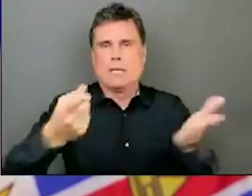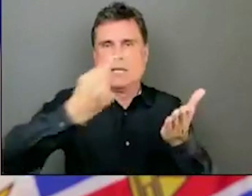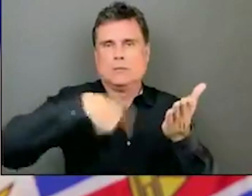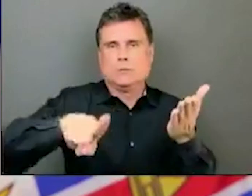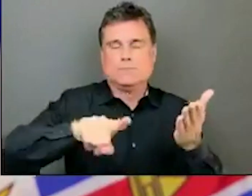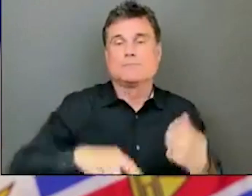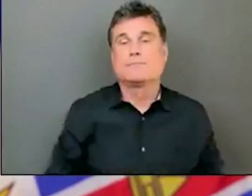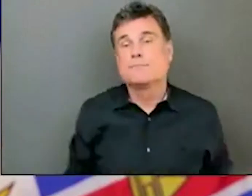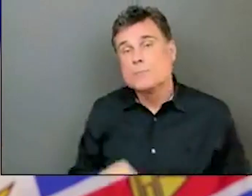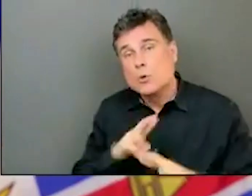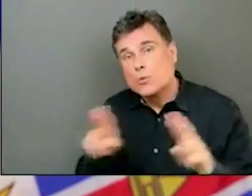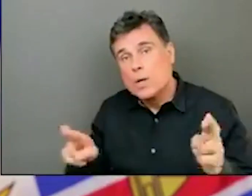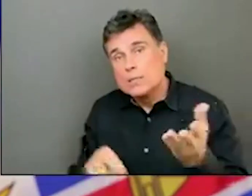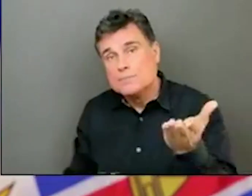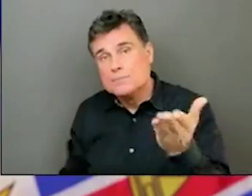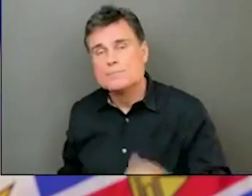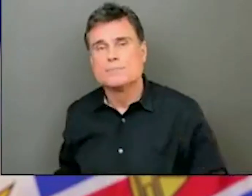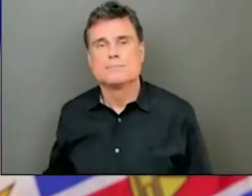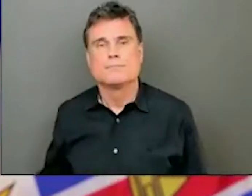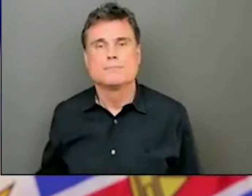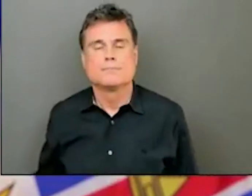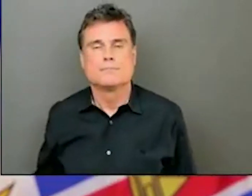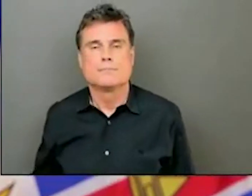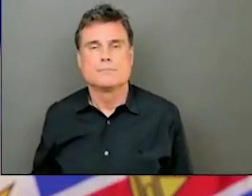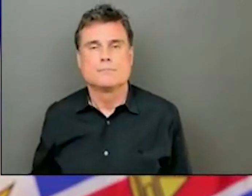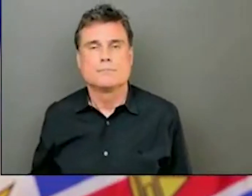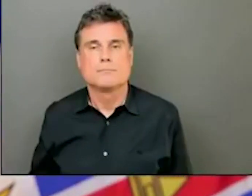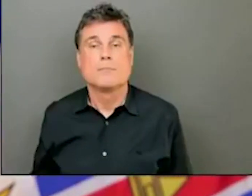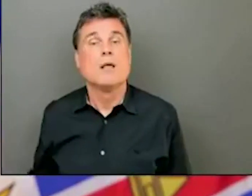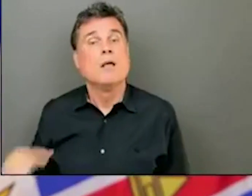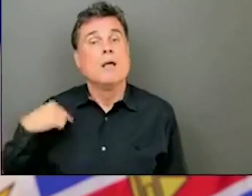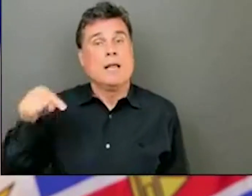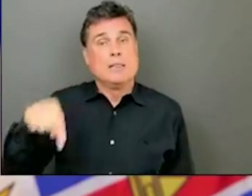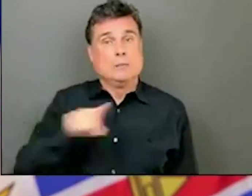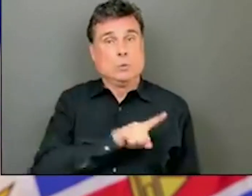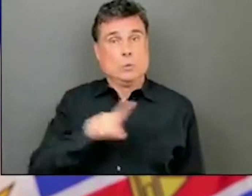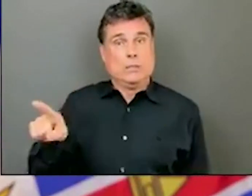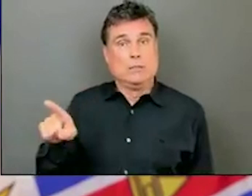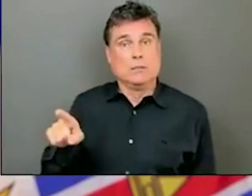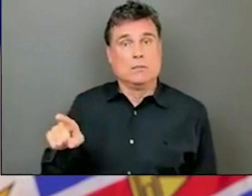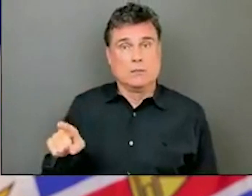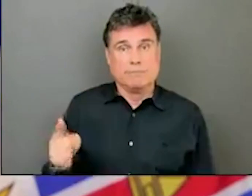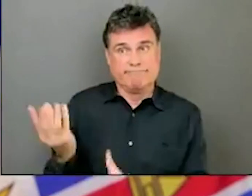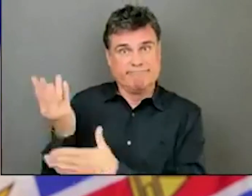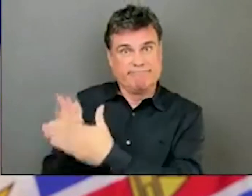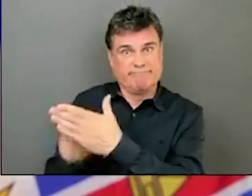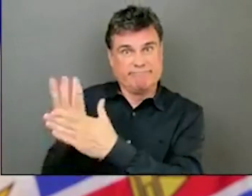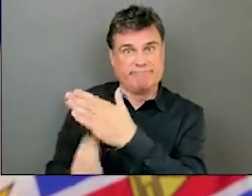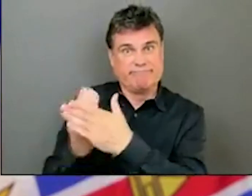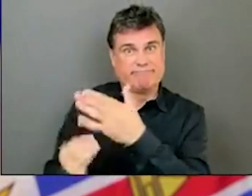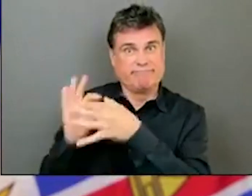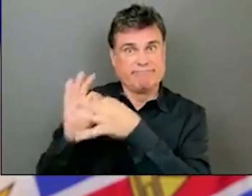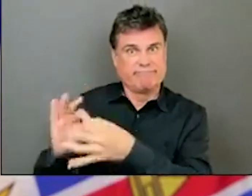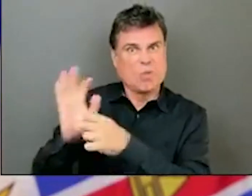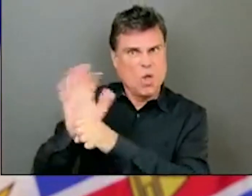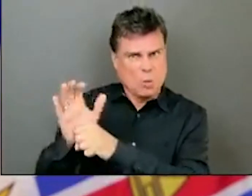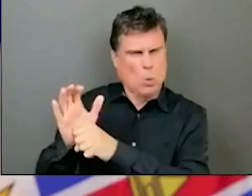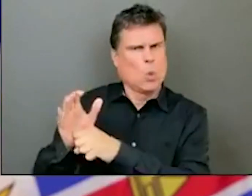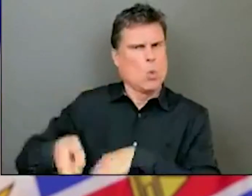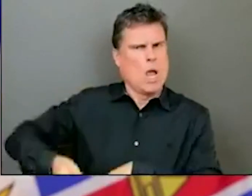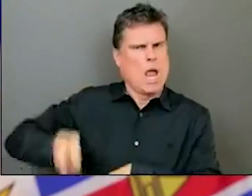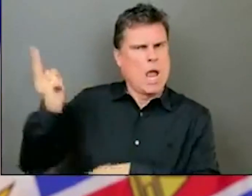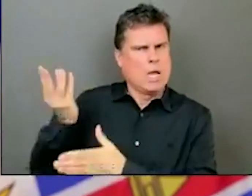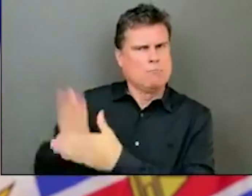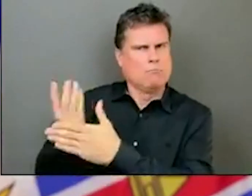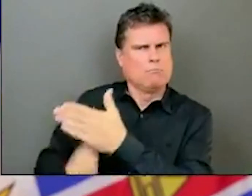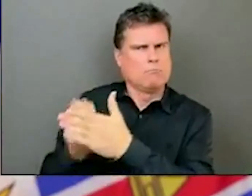This week, Dr. Henry, we saw some of the highest days of COVID-related deaths. Who is still dying here?